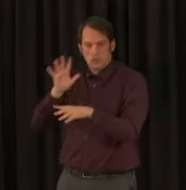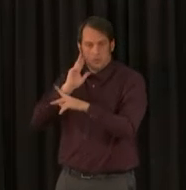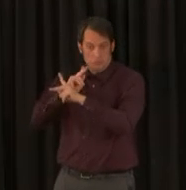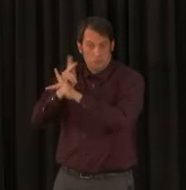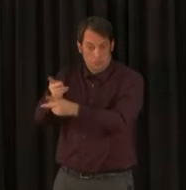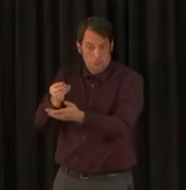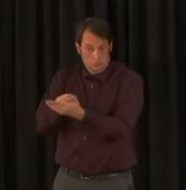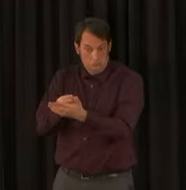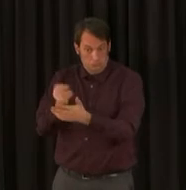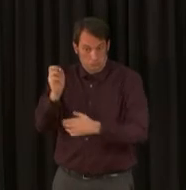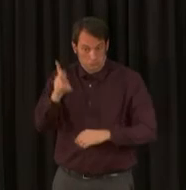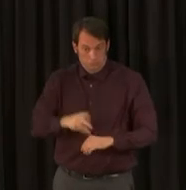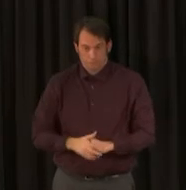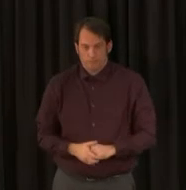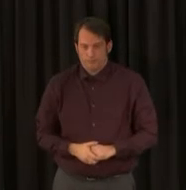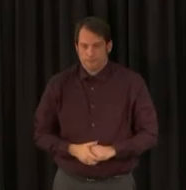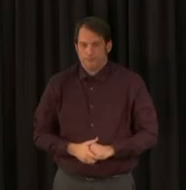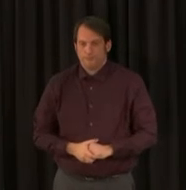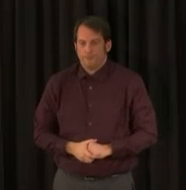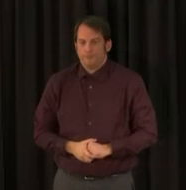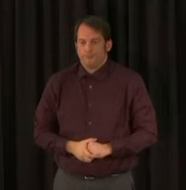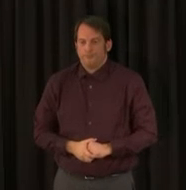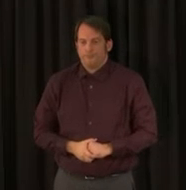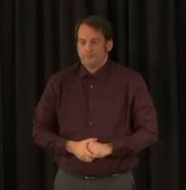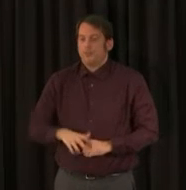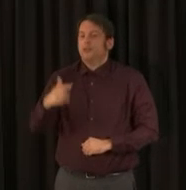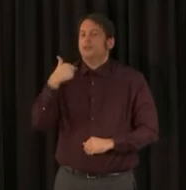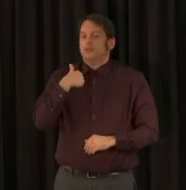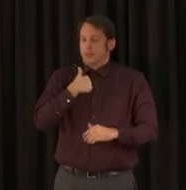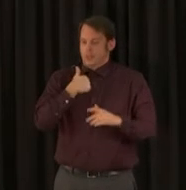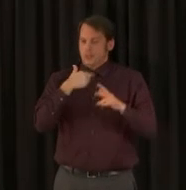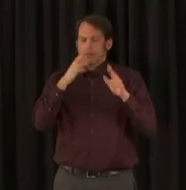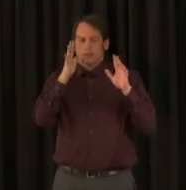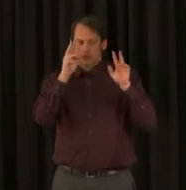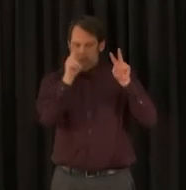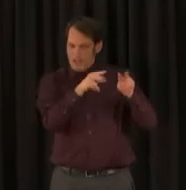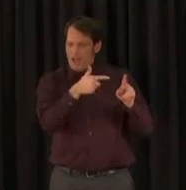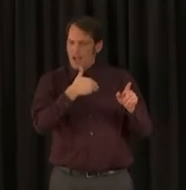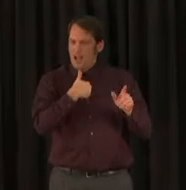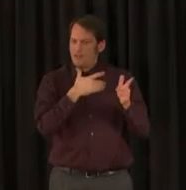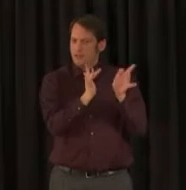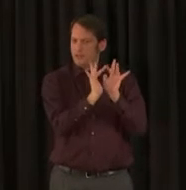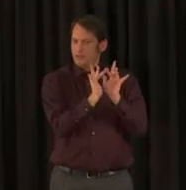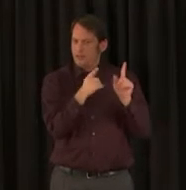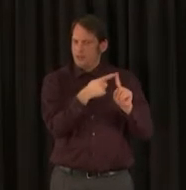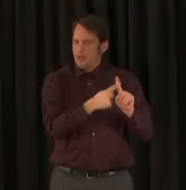please, you'll see our landing page on our website,